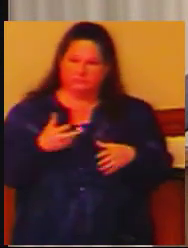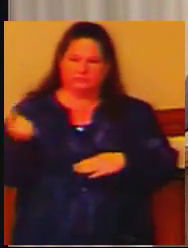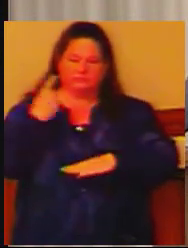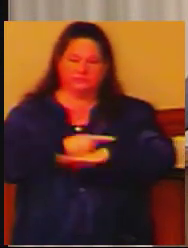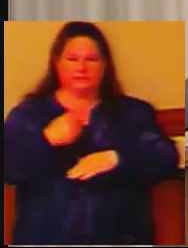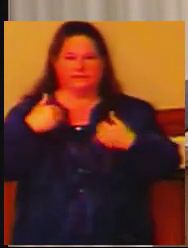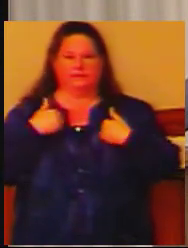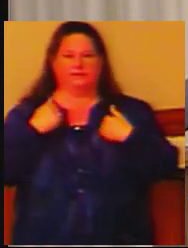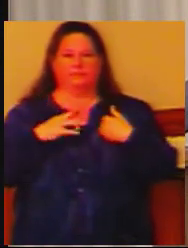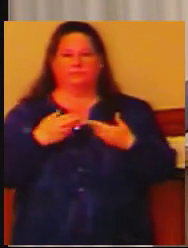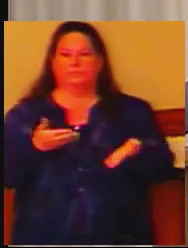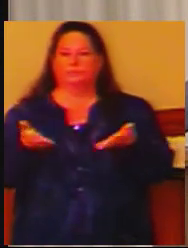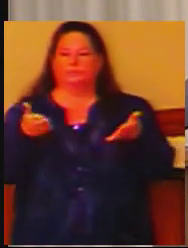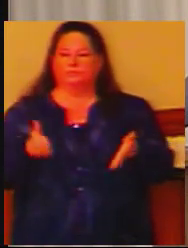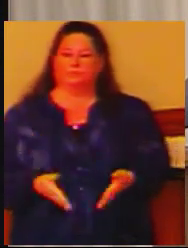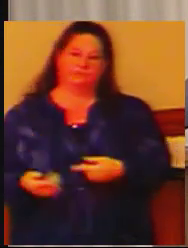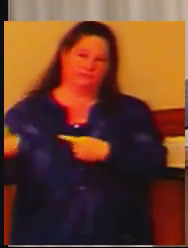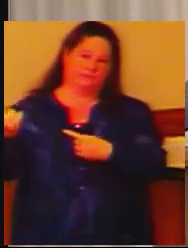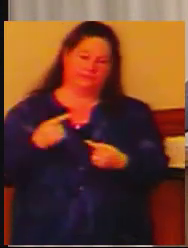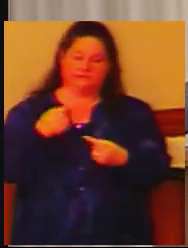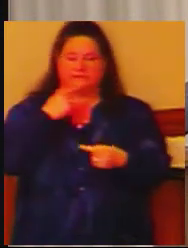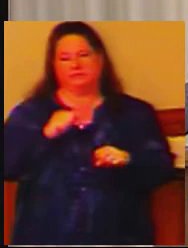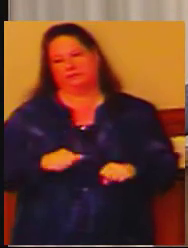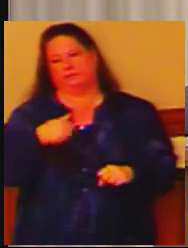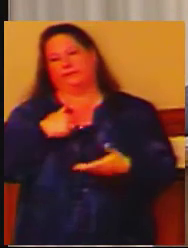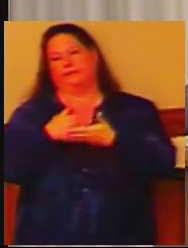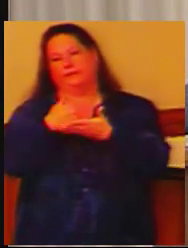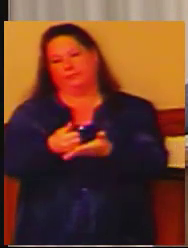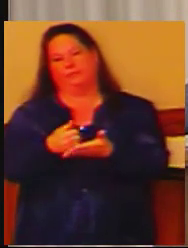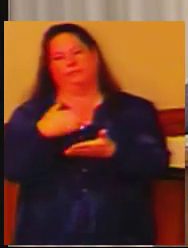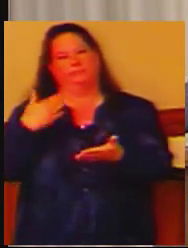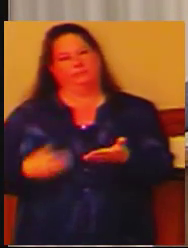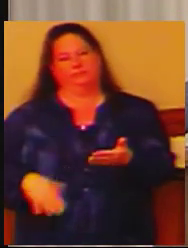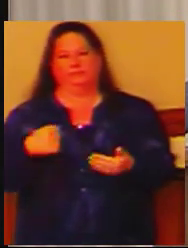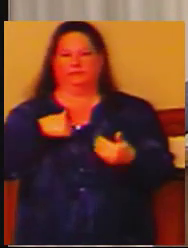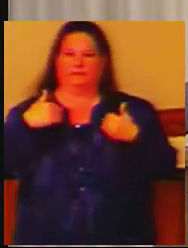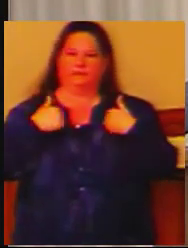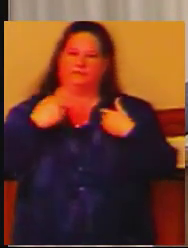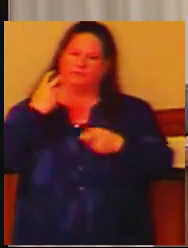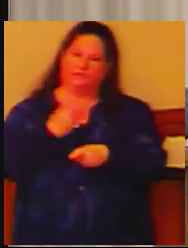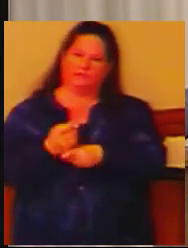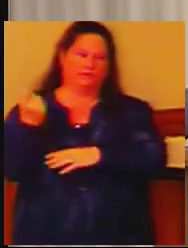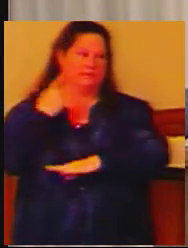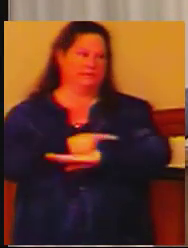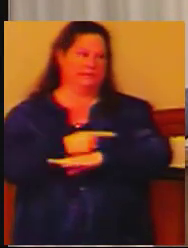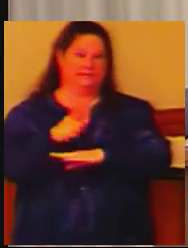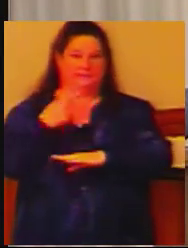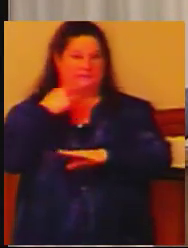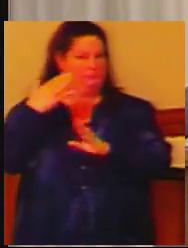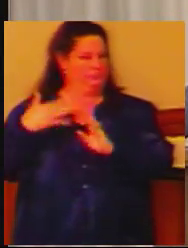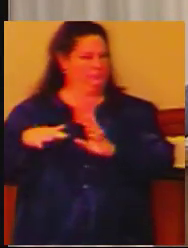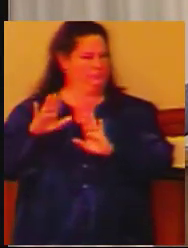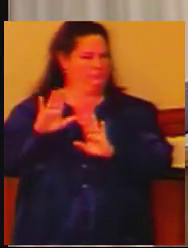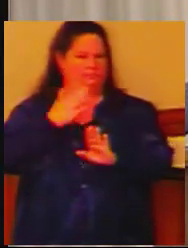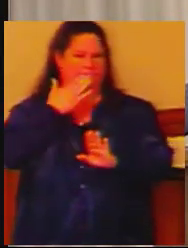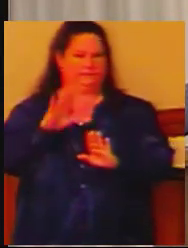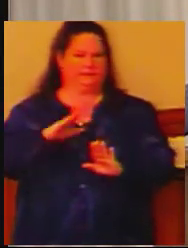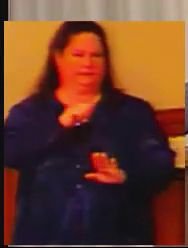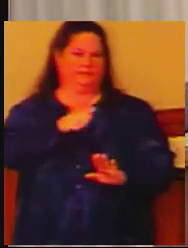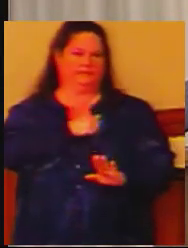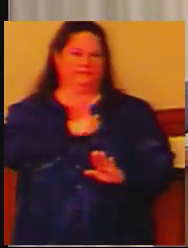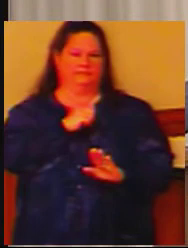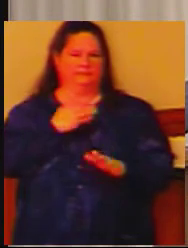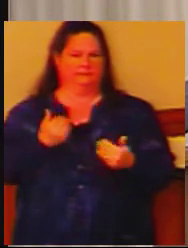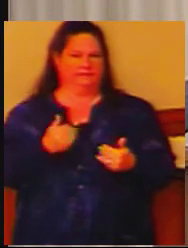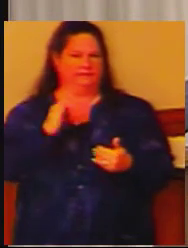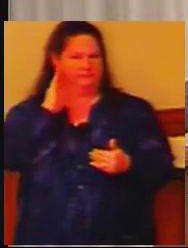had, or the waitress comes up to you and says, yeah, can I help you? Boy, I've had a hard day. And you're like, oh, what a bad attitude. This is not going to be